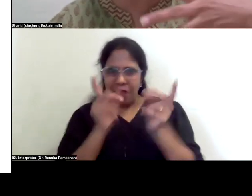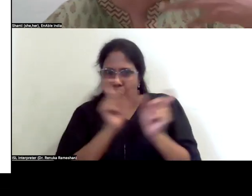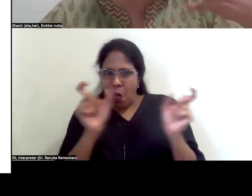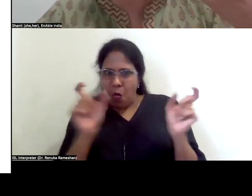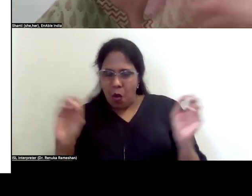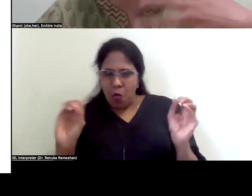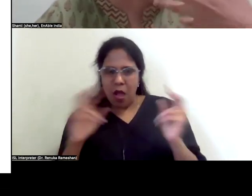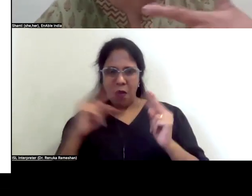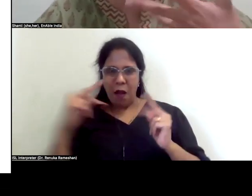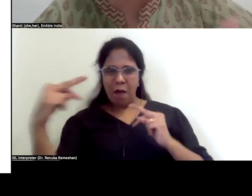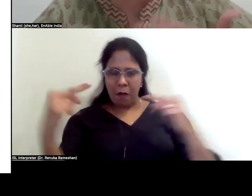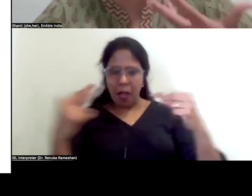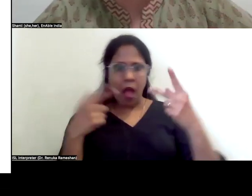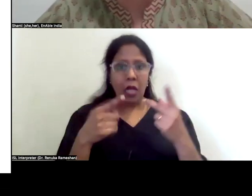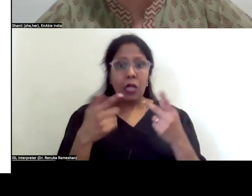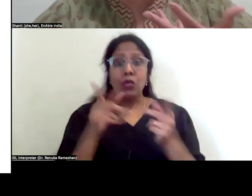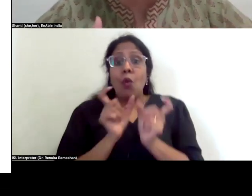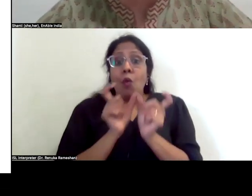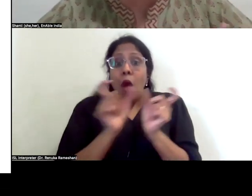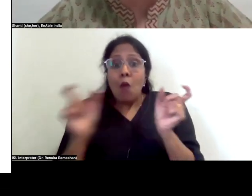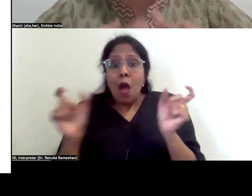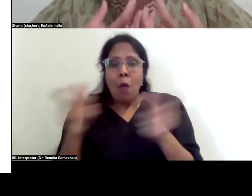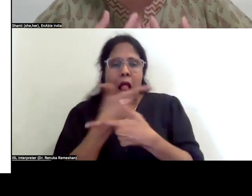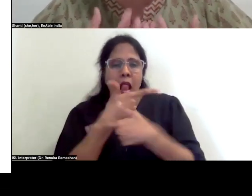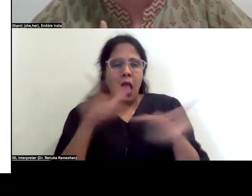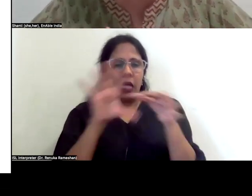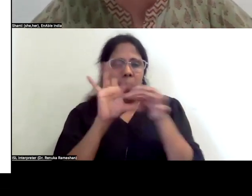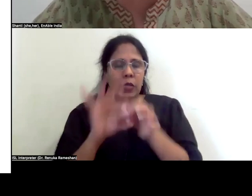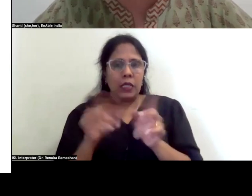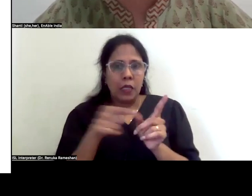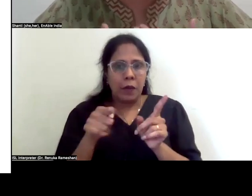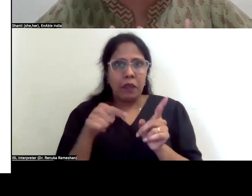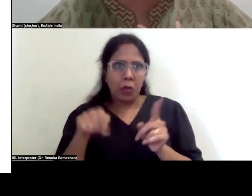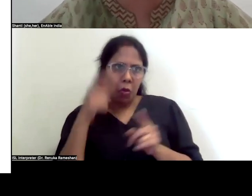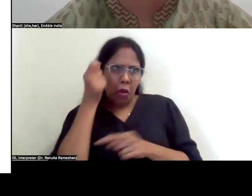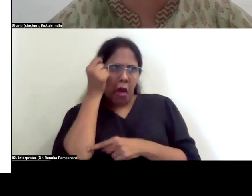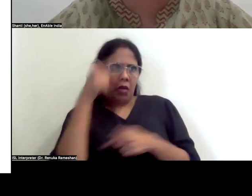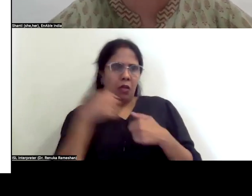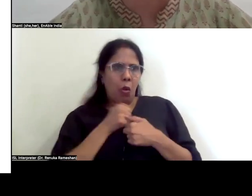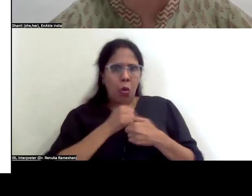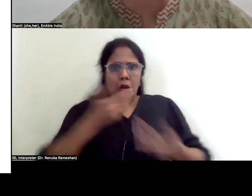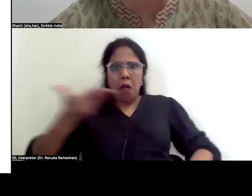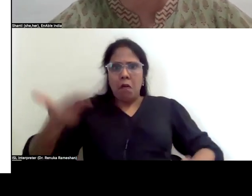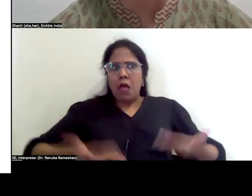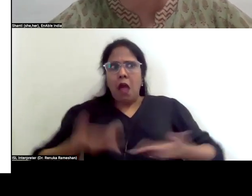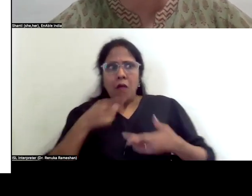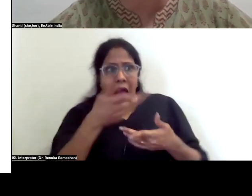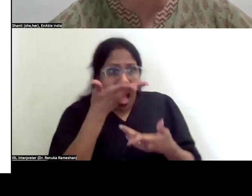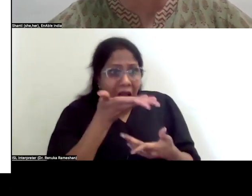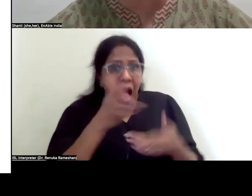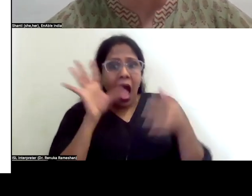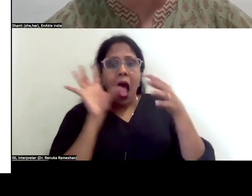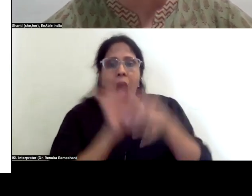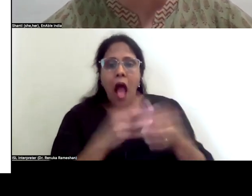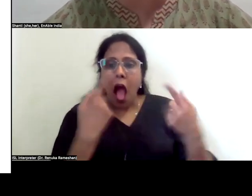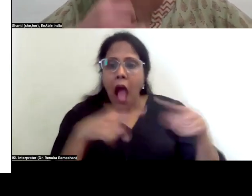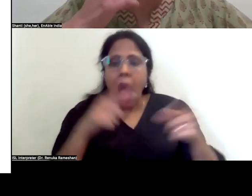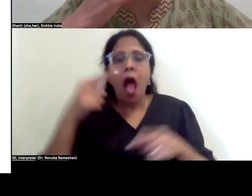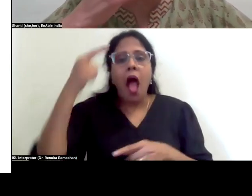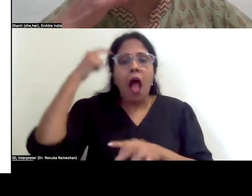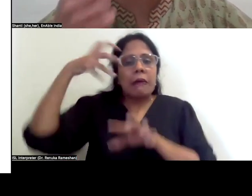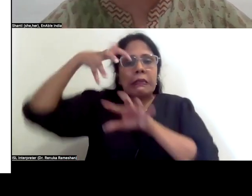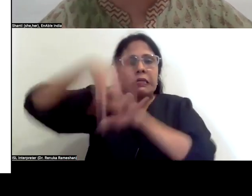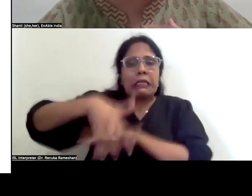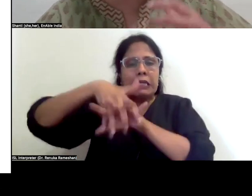aspects, maybe the language is what you'll use to understand your own behavior. Yeah, oh my God, I've been working on mental models. I didn't even realize